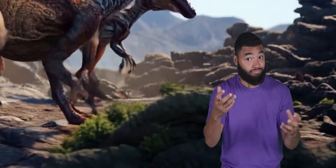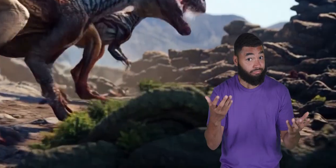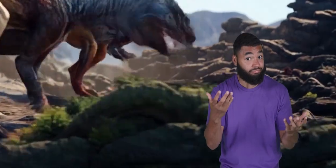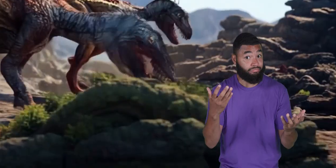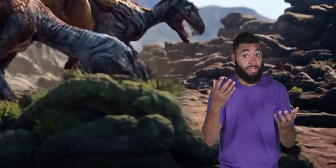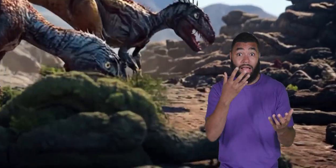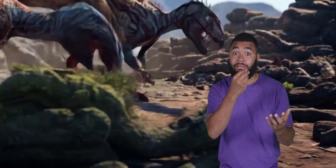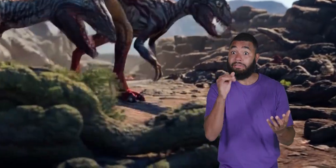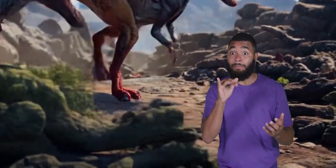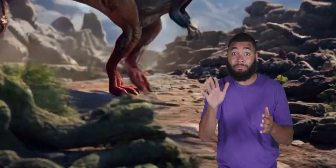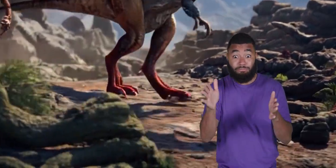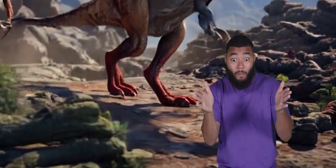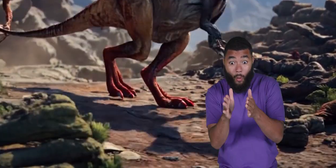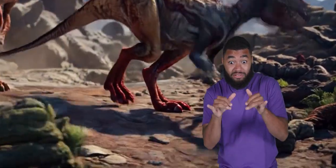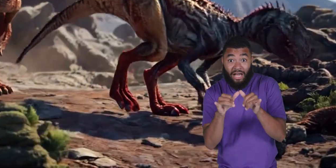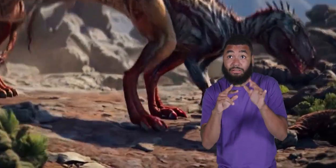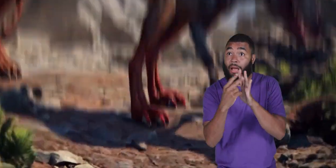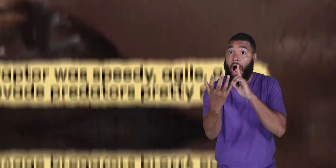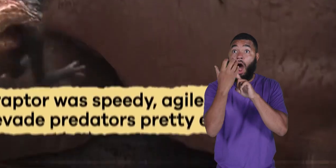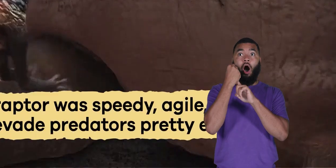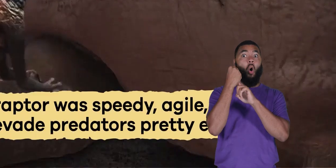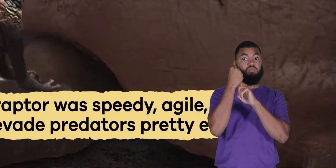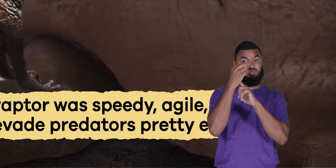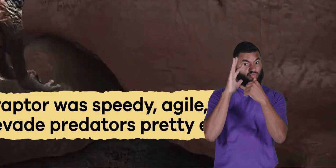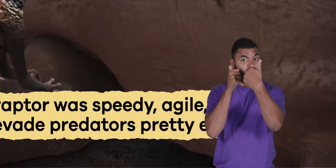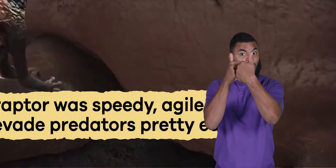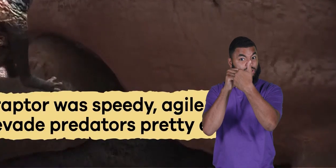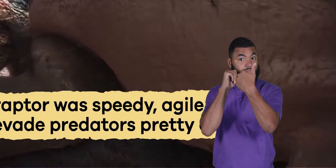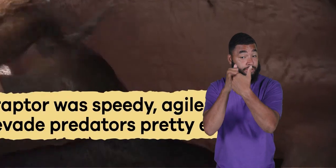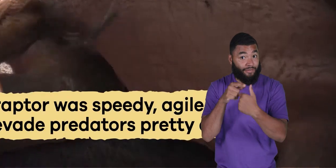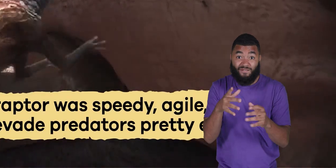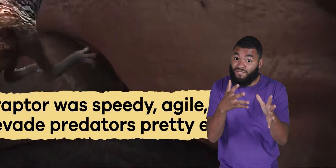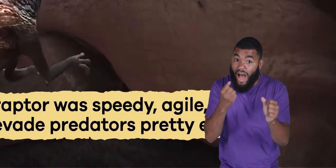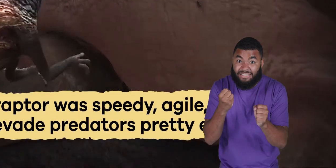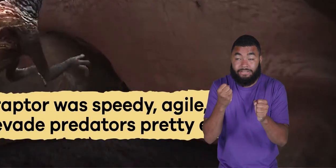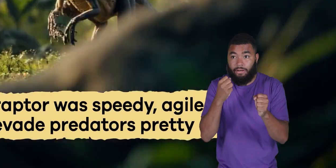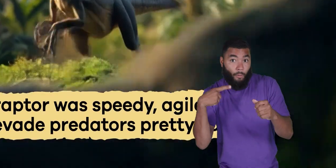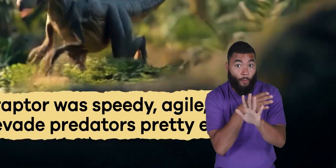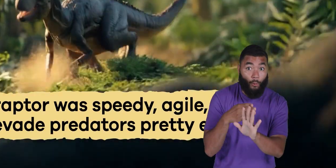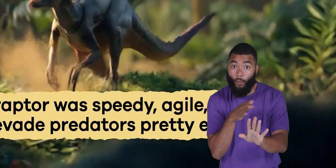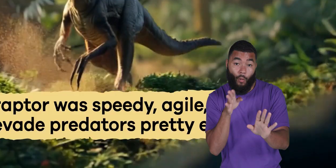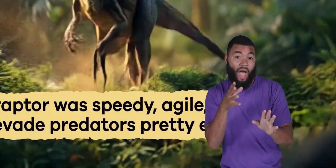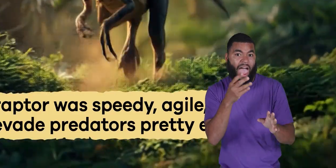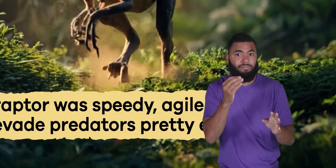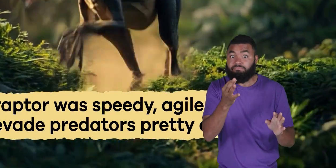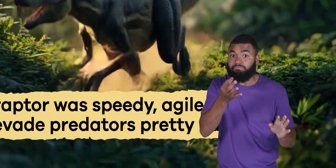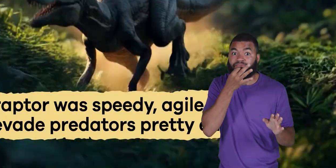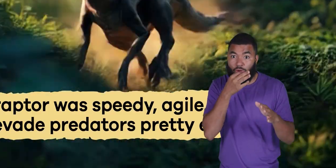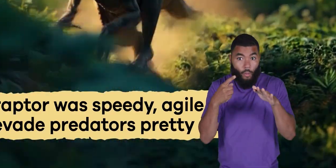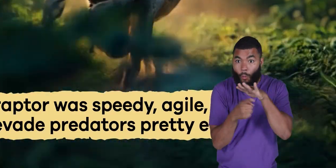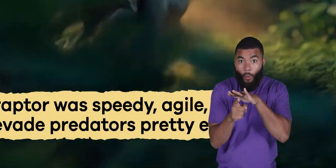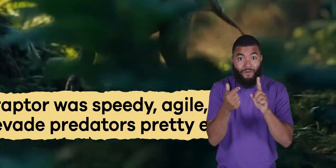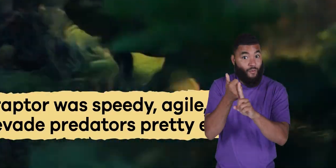size did not make it an easy meal either. The Eoraptor was speedy, agile, and able to evade